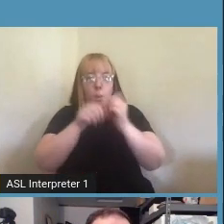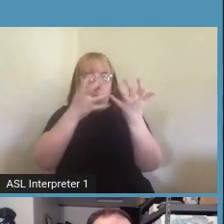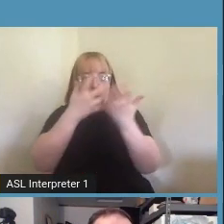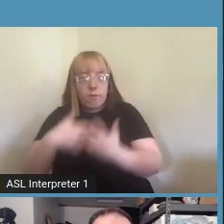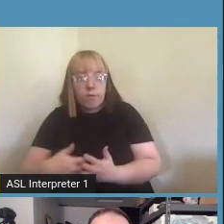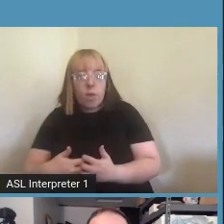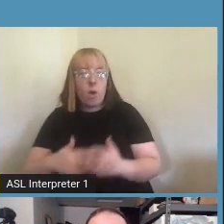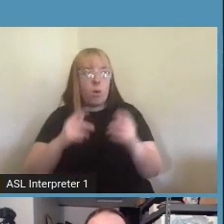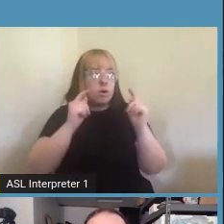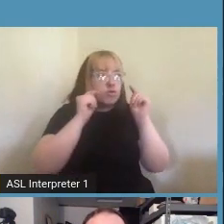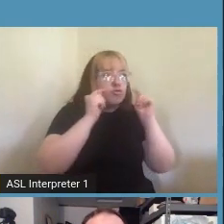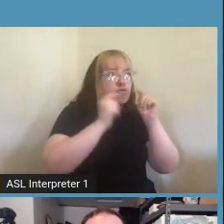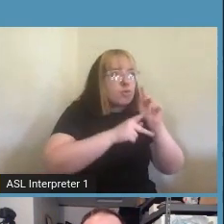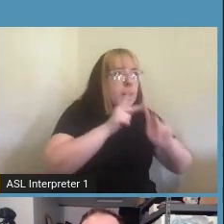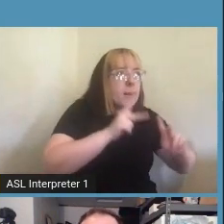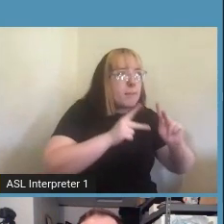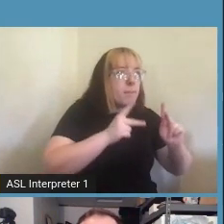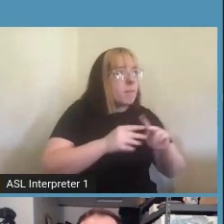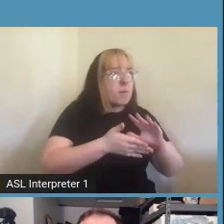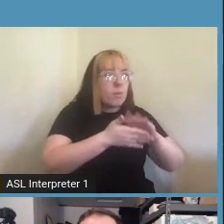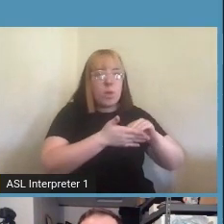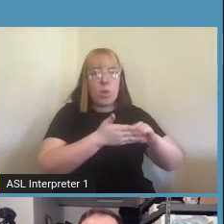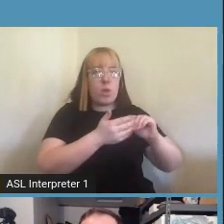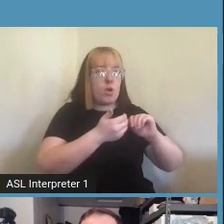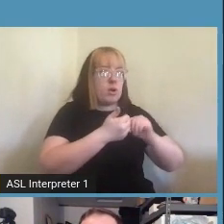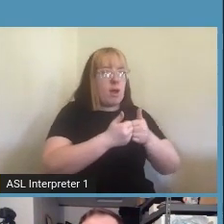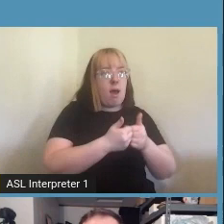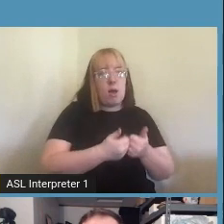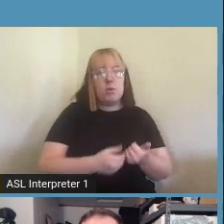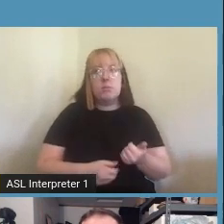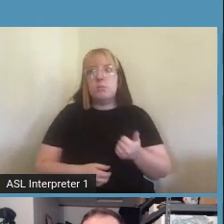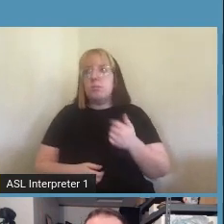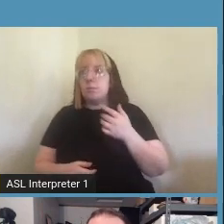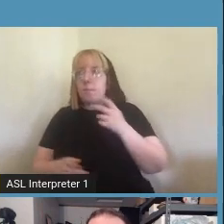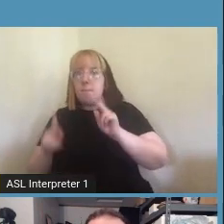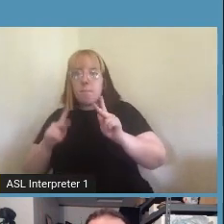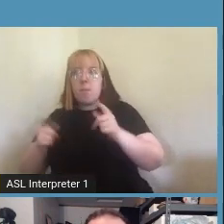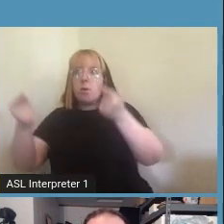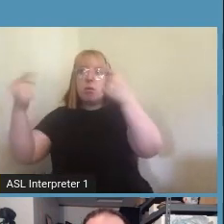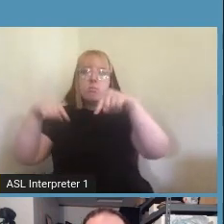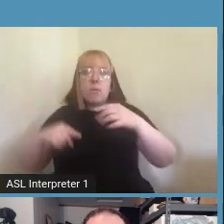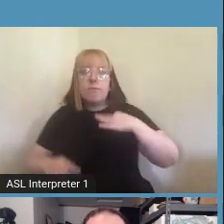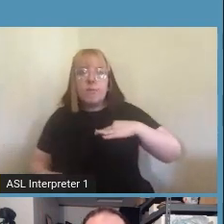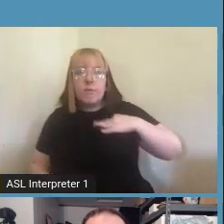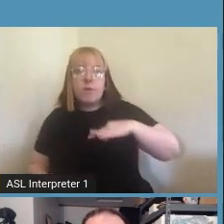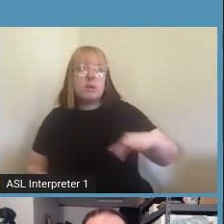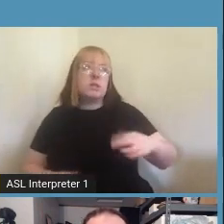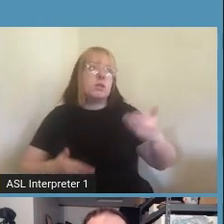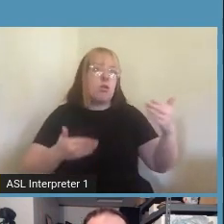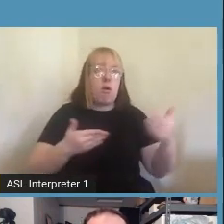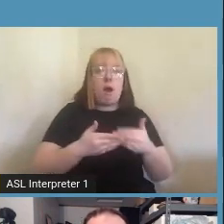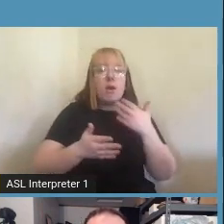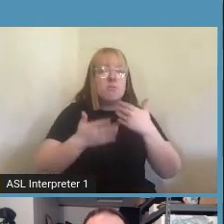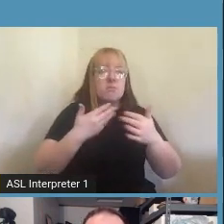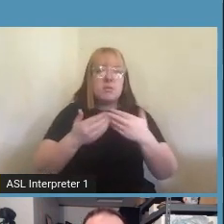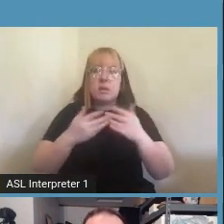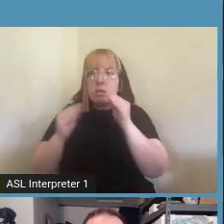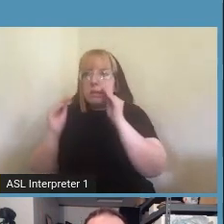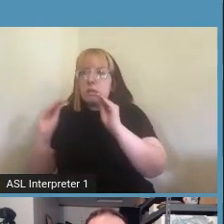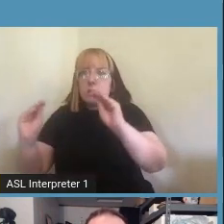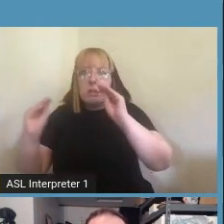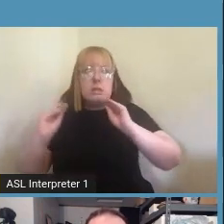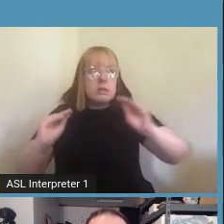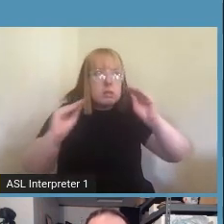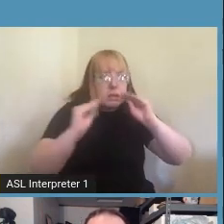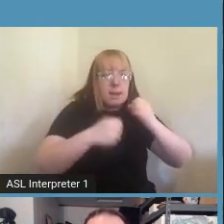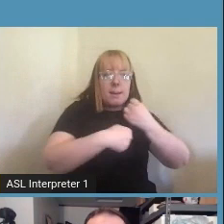train people. I need to make sure everybody who's gonna volunteer or help out or get hired as a contractor to come and help with the shoot, I